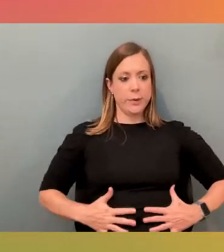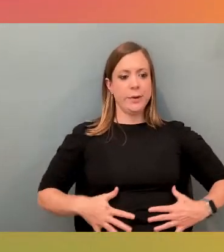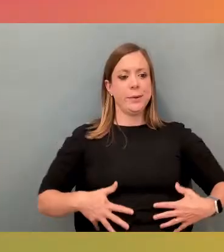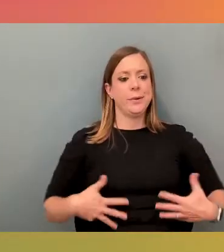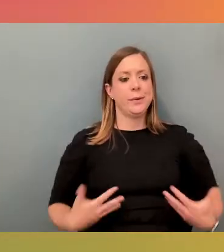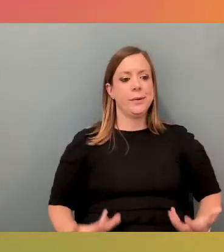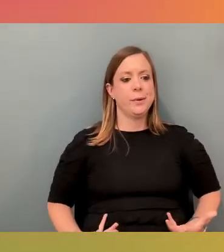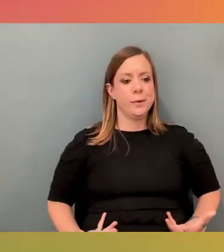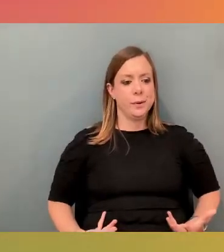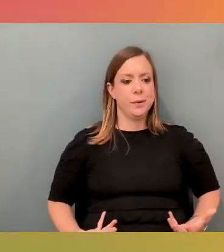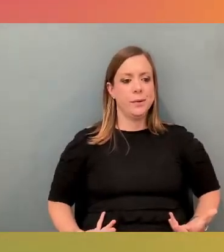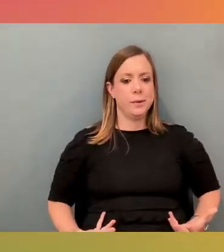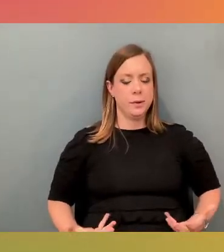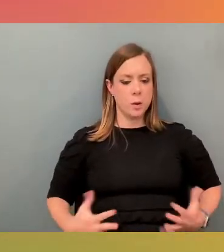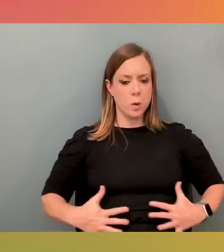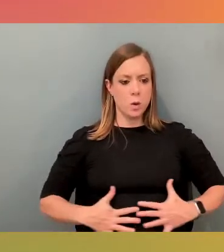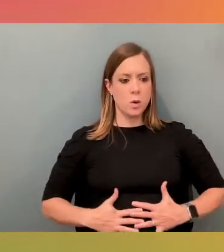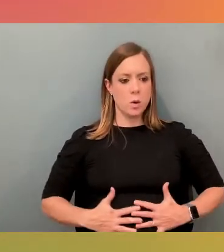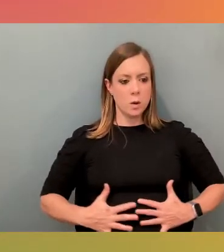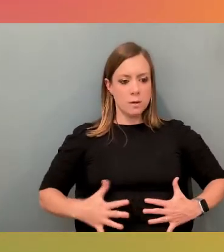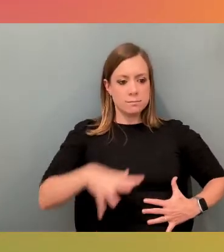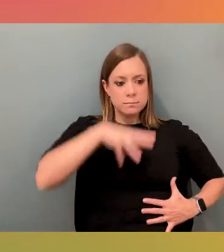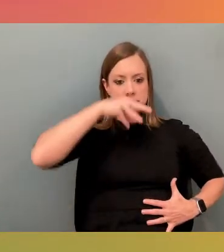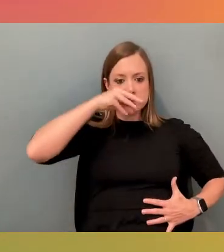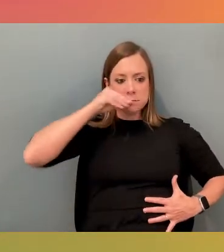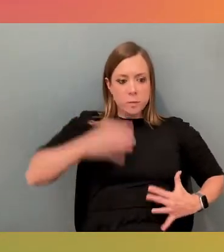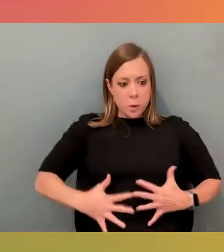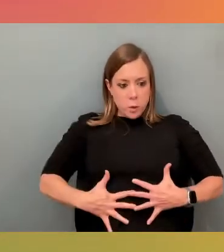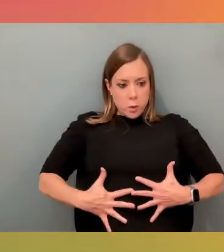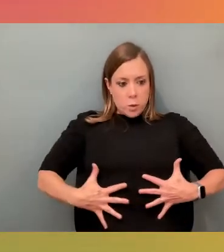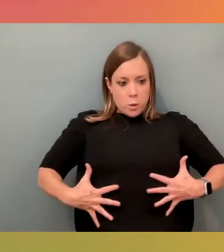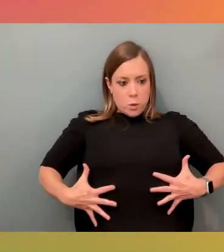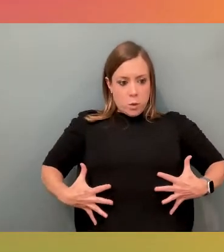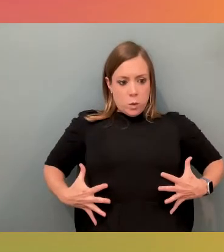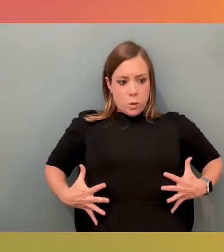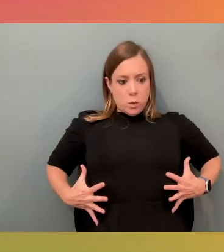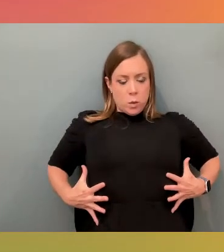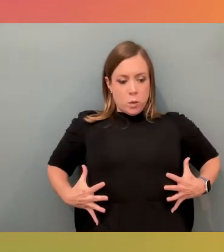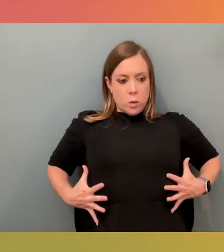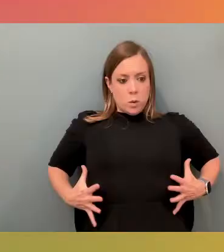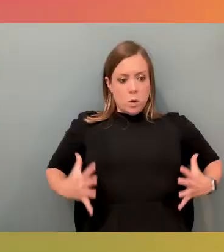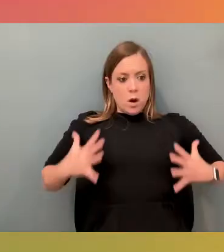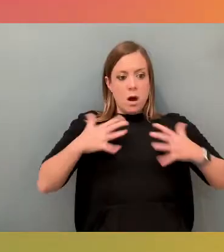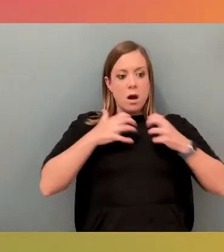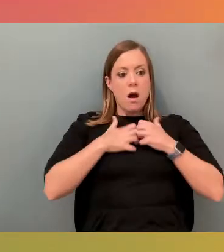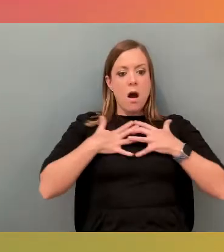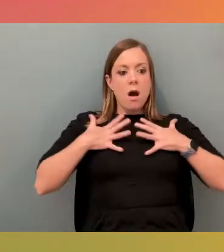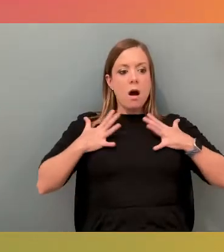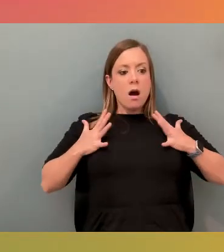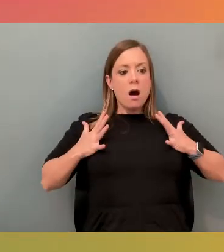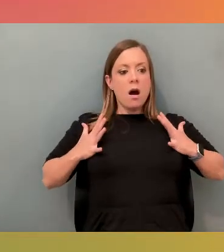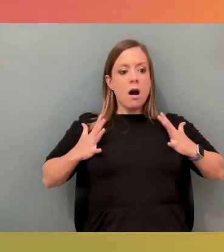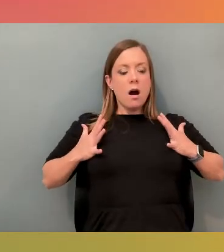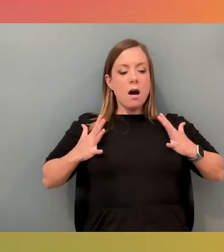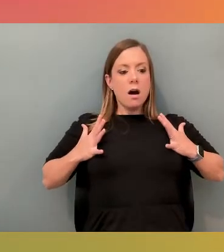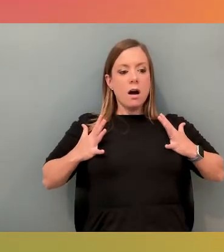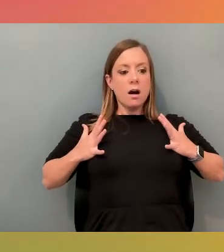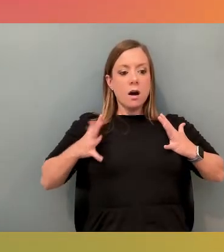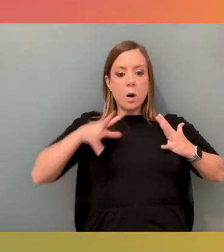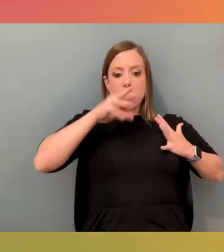With your inhale, feel your rib cage expand, feel your heart space open as you fill the lungs with fresh air.